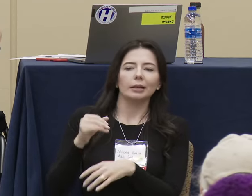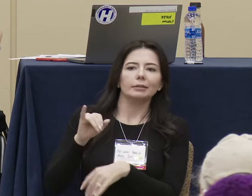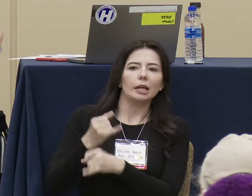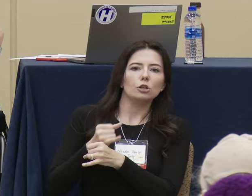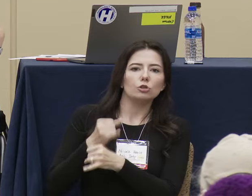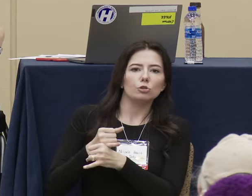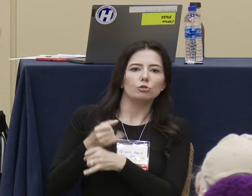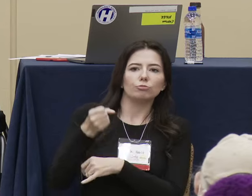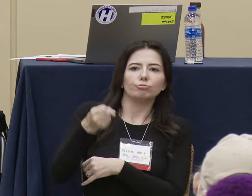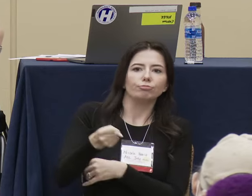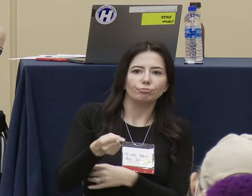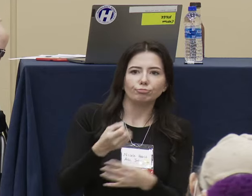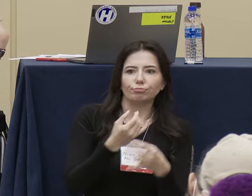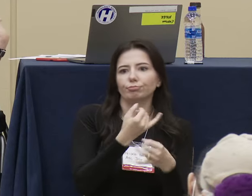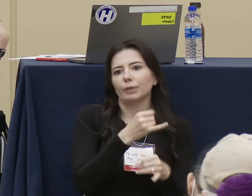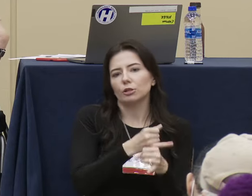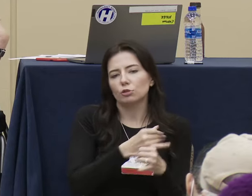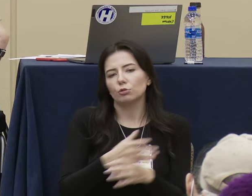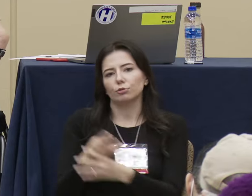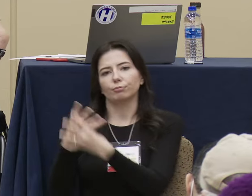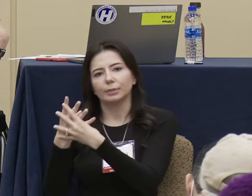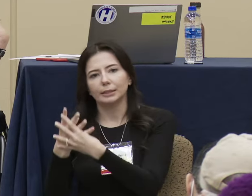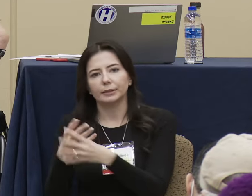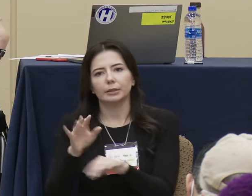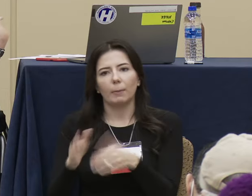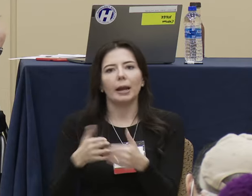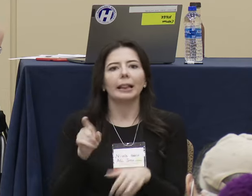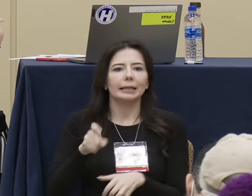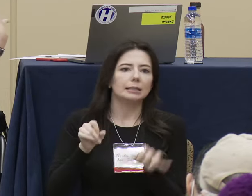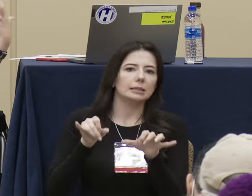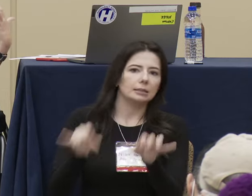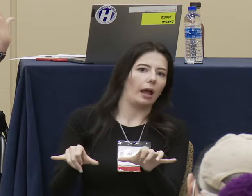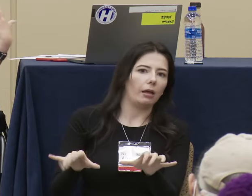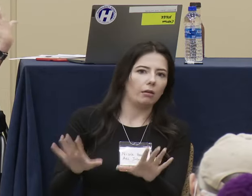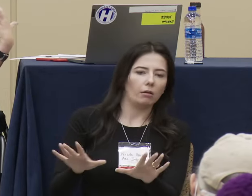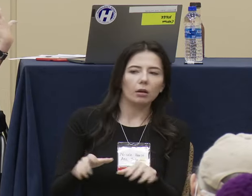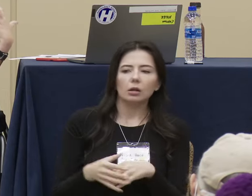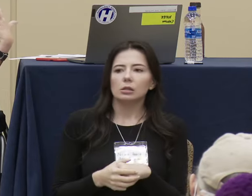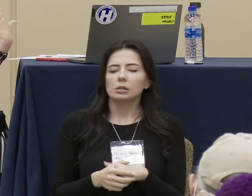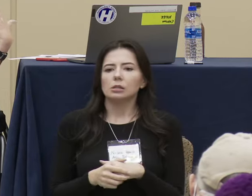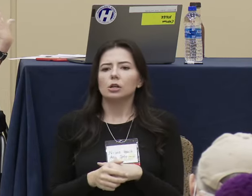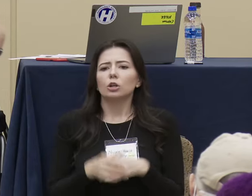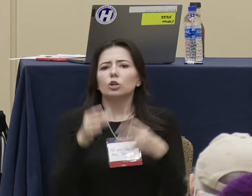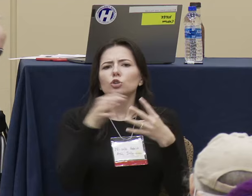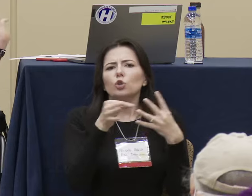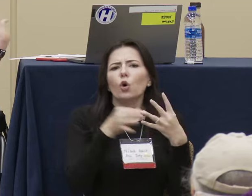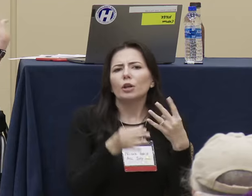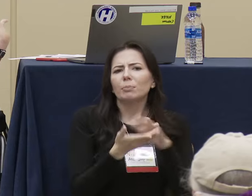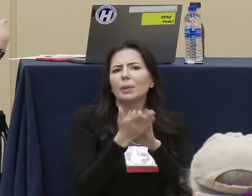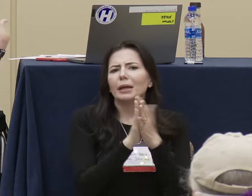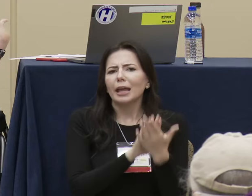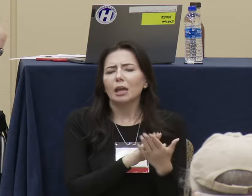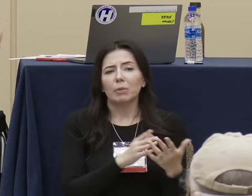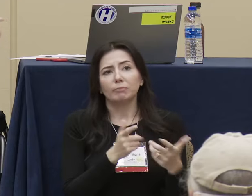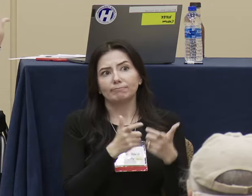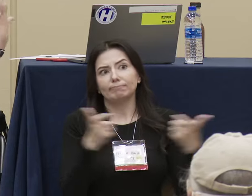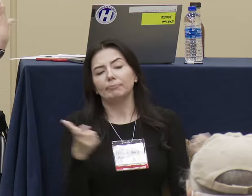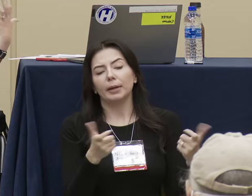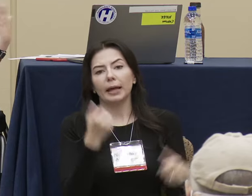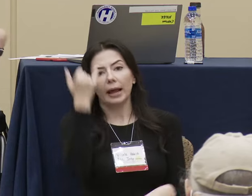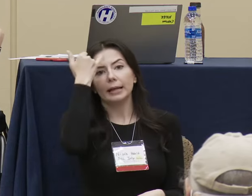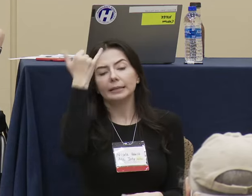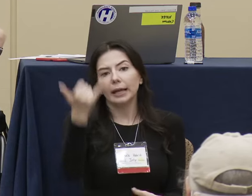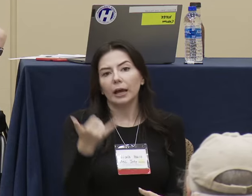I want to say that we have to think about this structurally. Choice became a prominent idea. Choice is not a neutral term. It